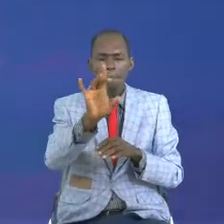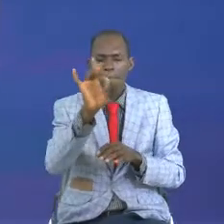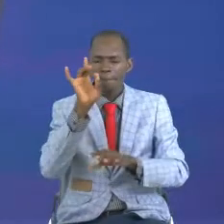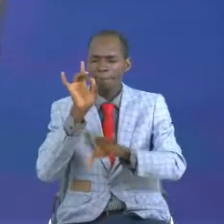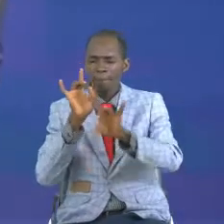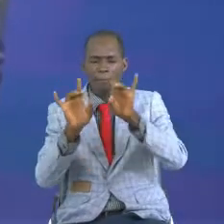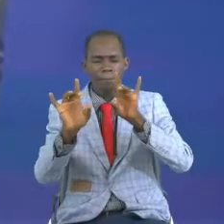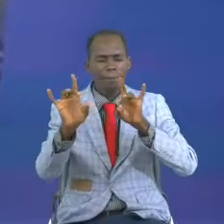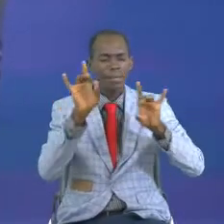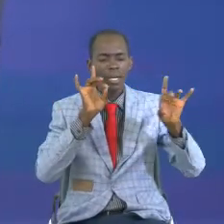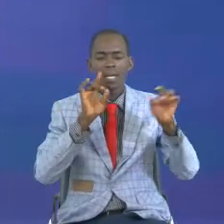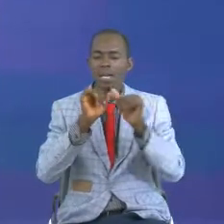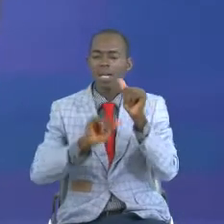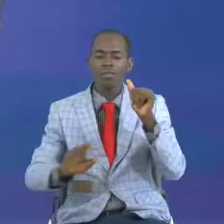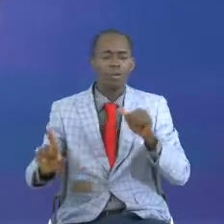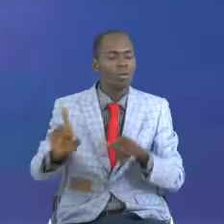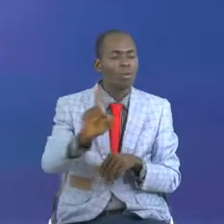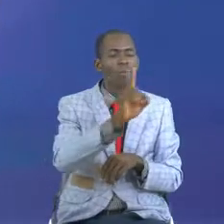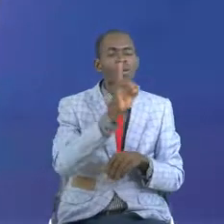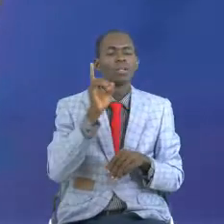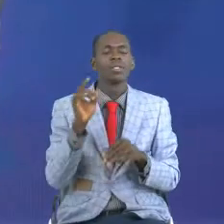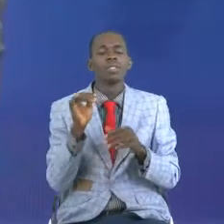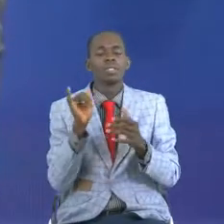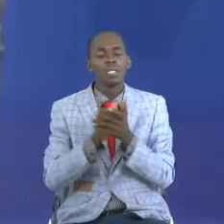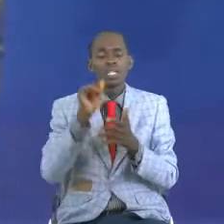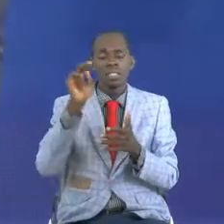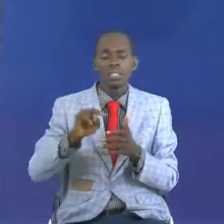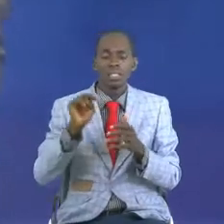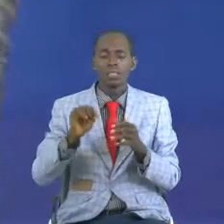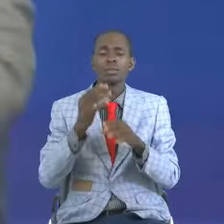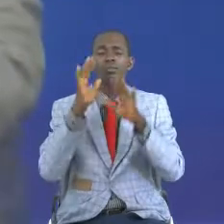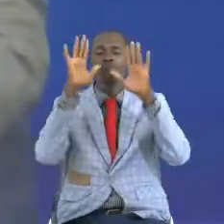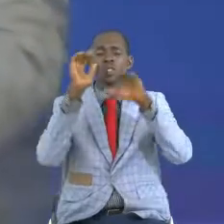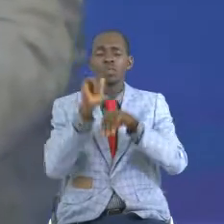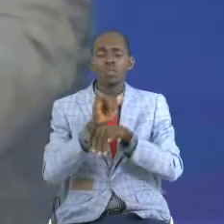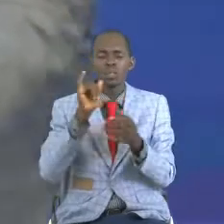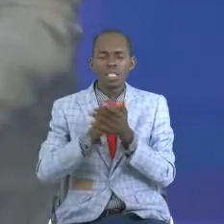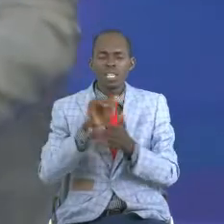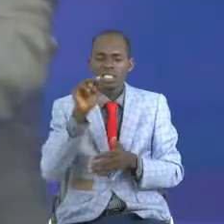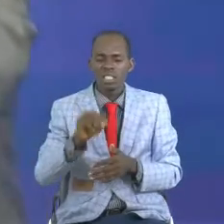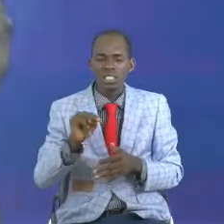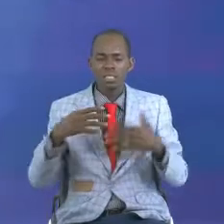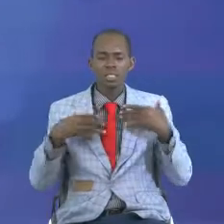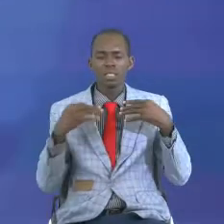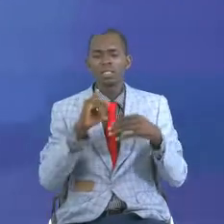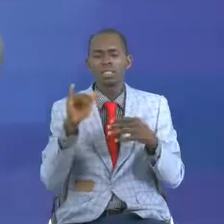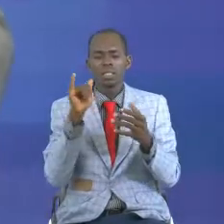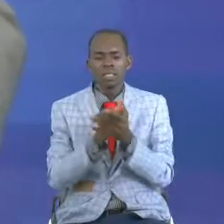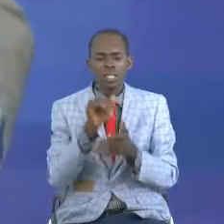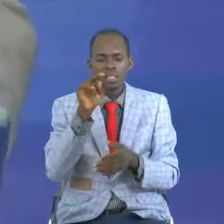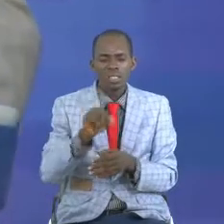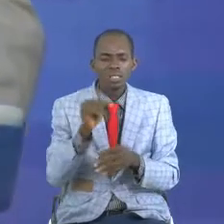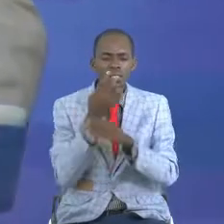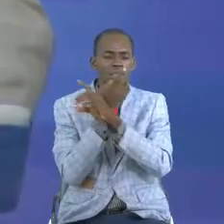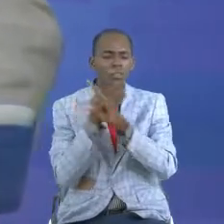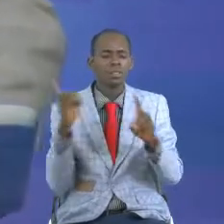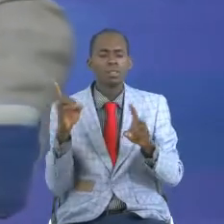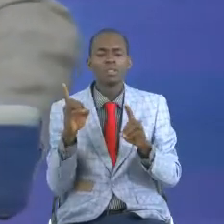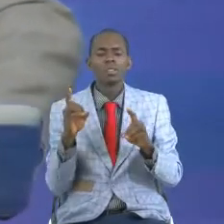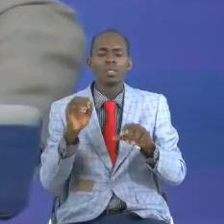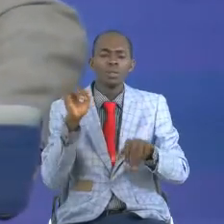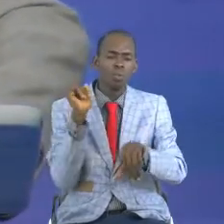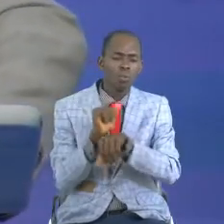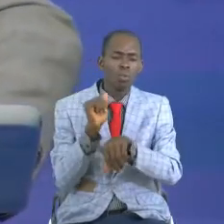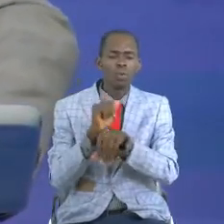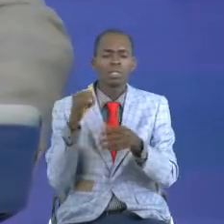a miracle, that needs a healing, that needs deliverance. Effect it and perform